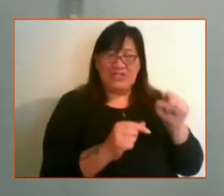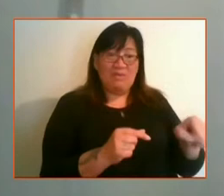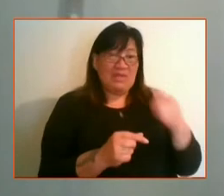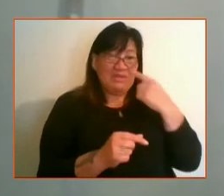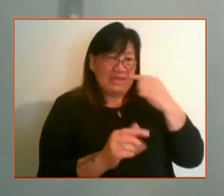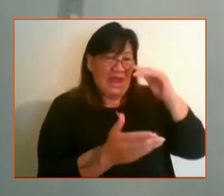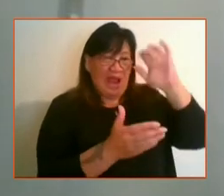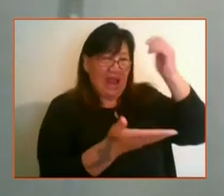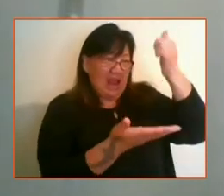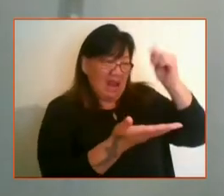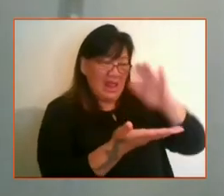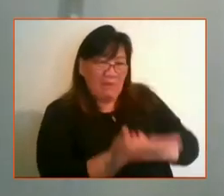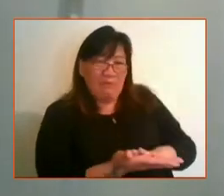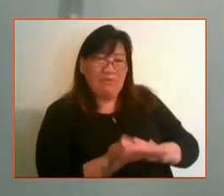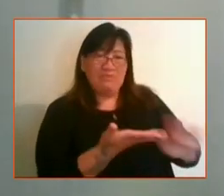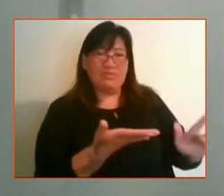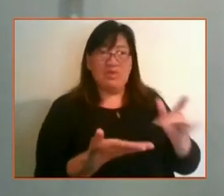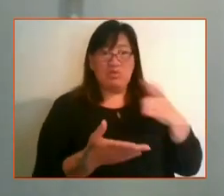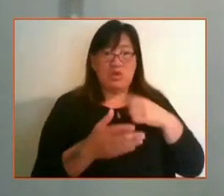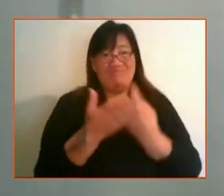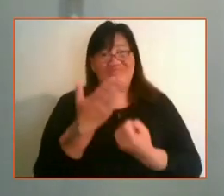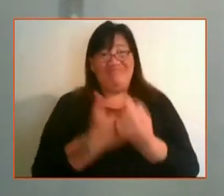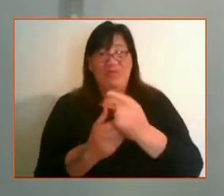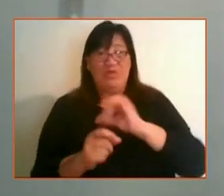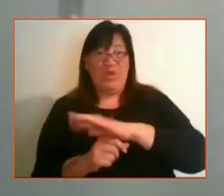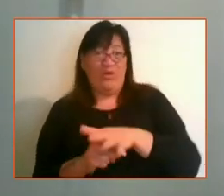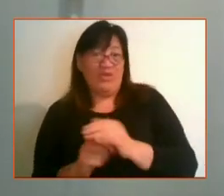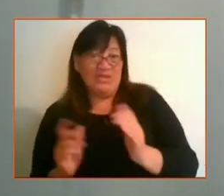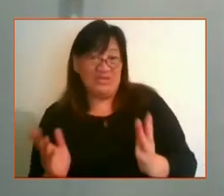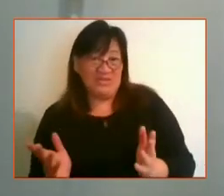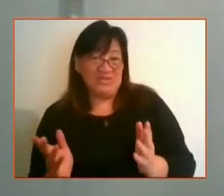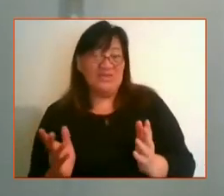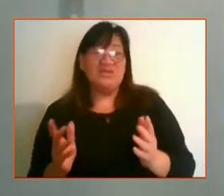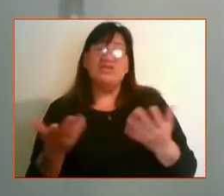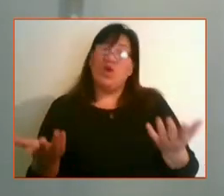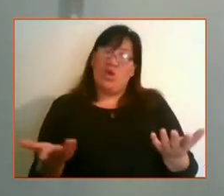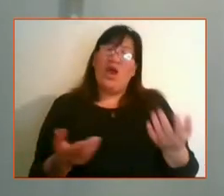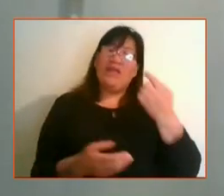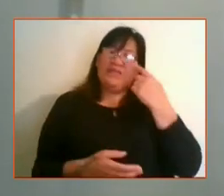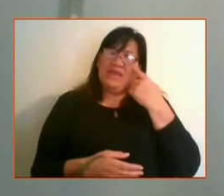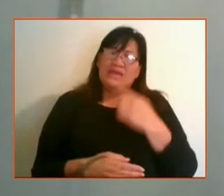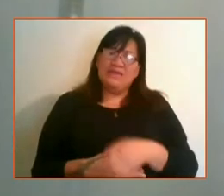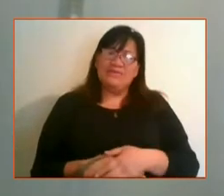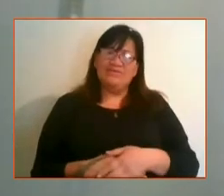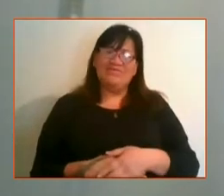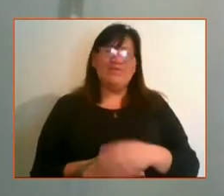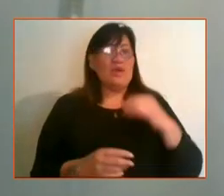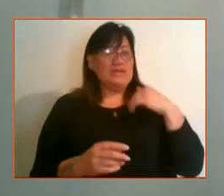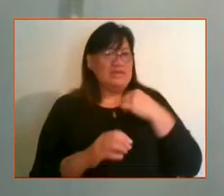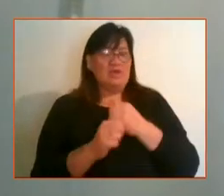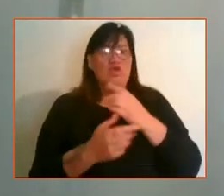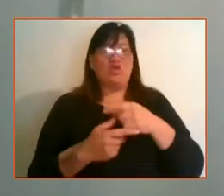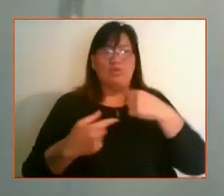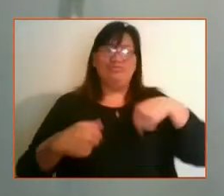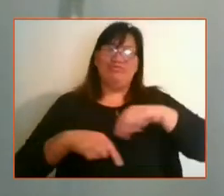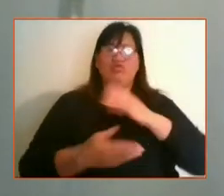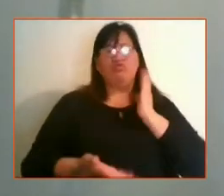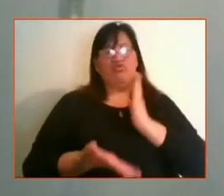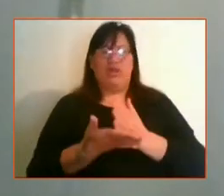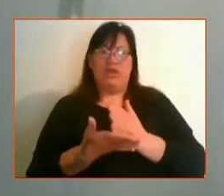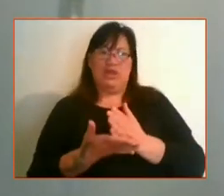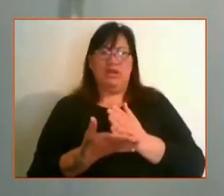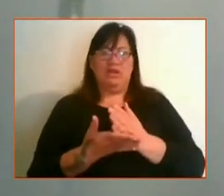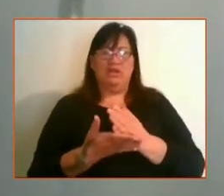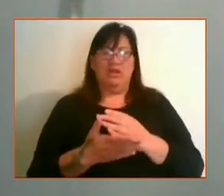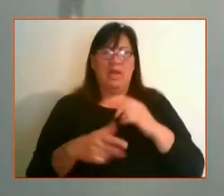because of what we're going through currently. I think we need to be realistic to a certain extent about the context that we're